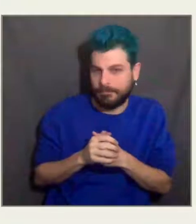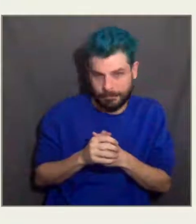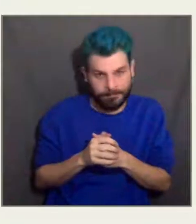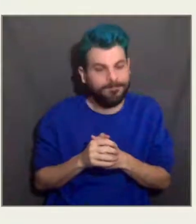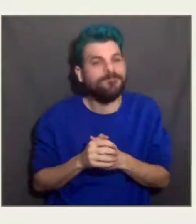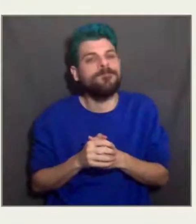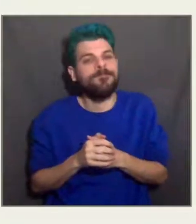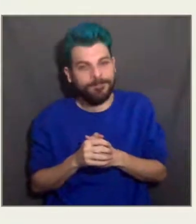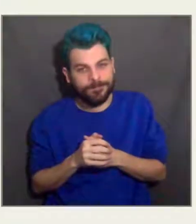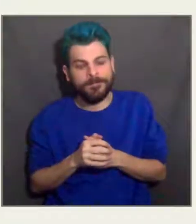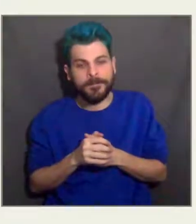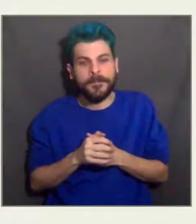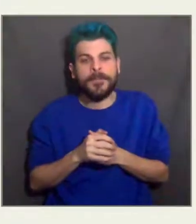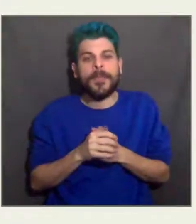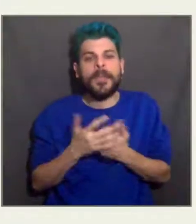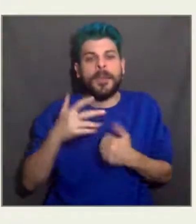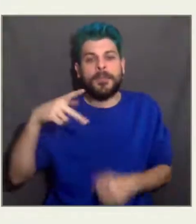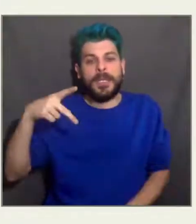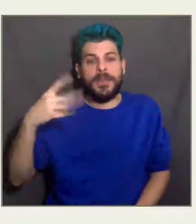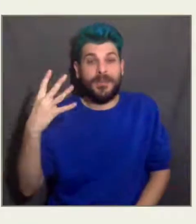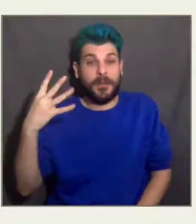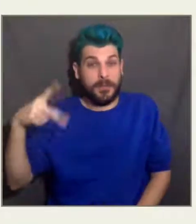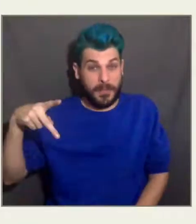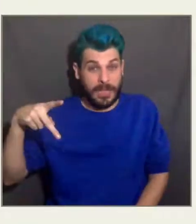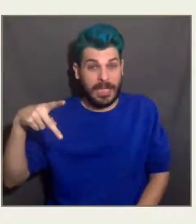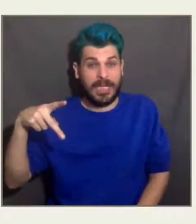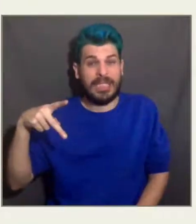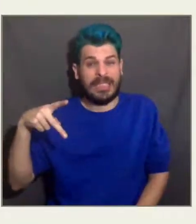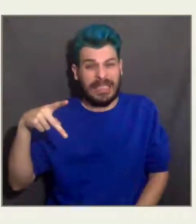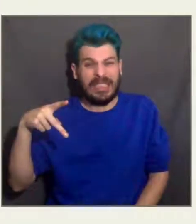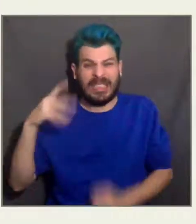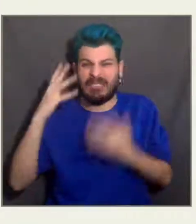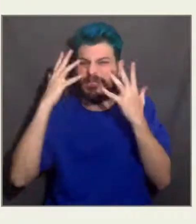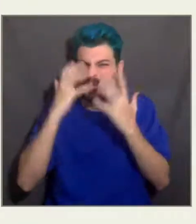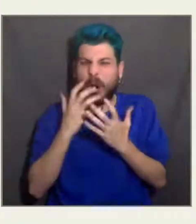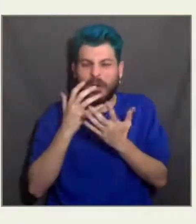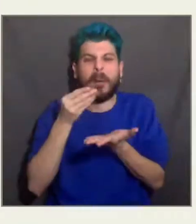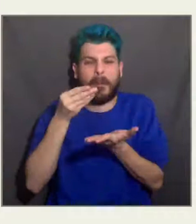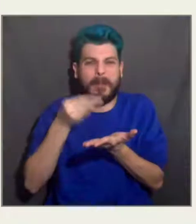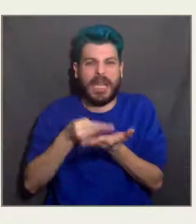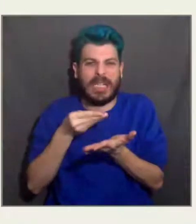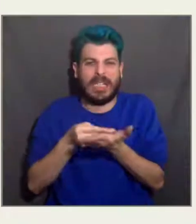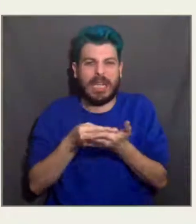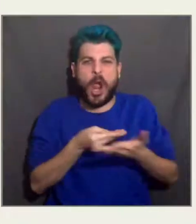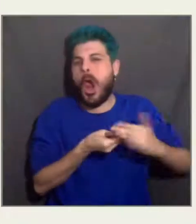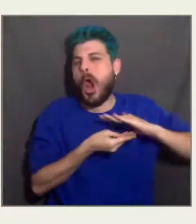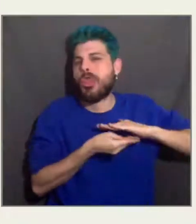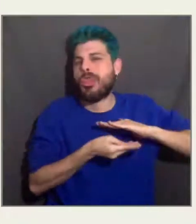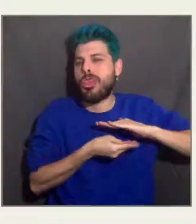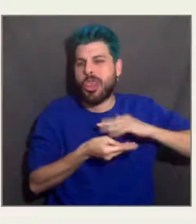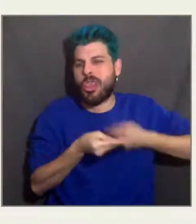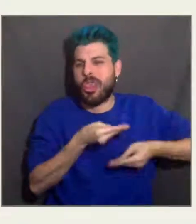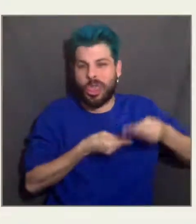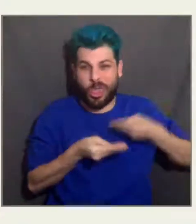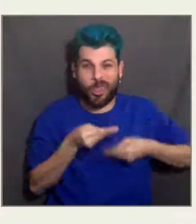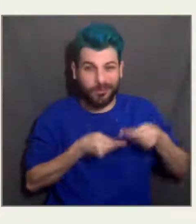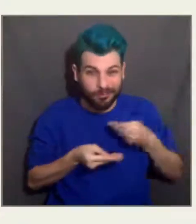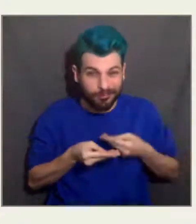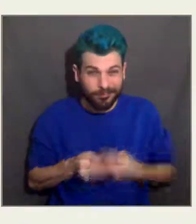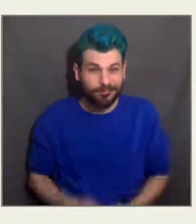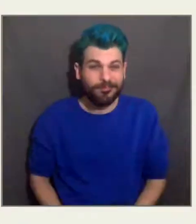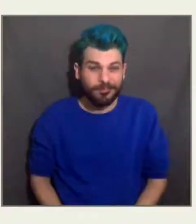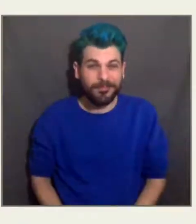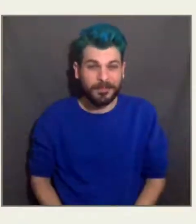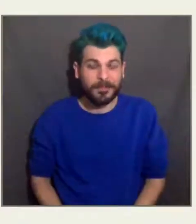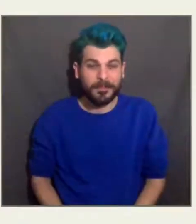for Portland is a dark money group. And what that means is that they